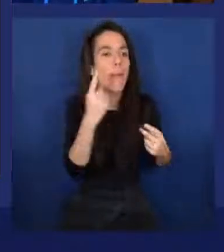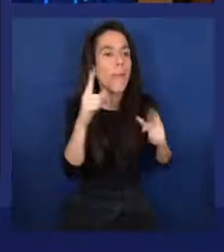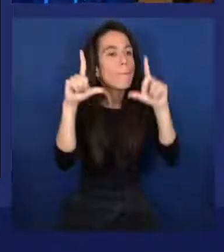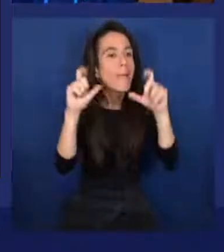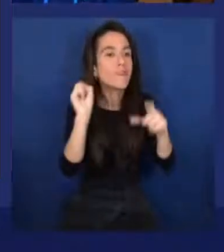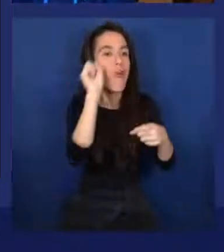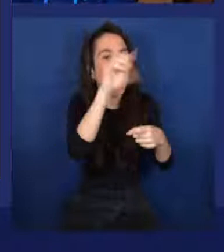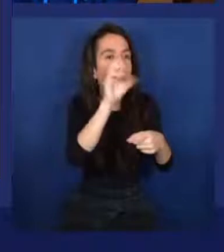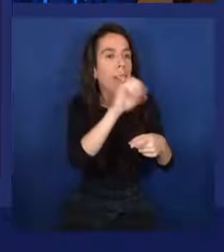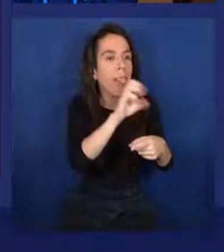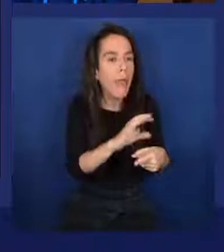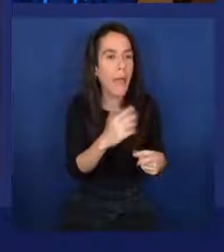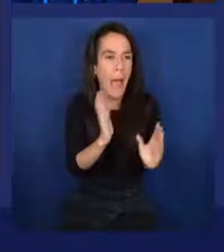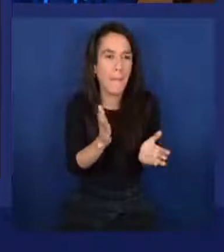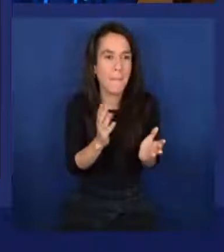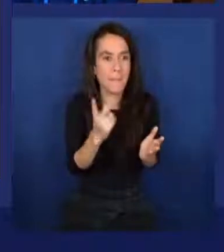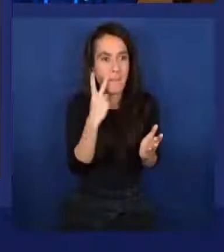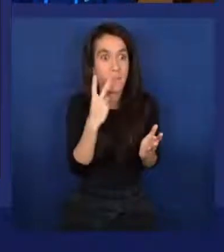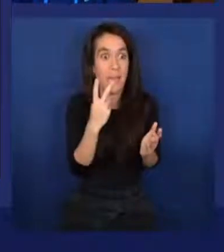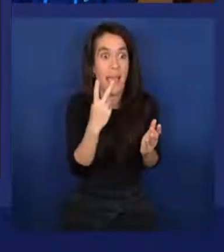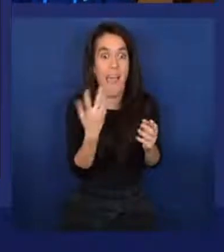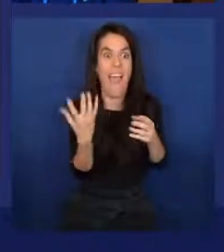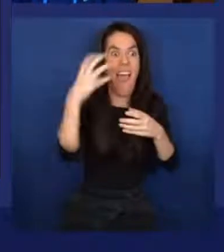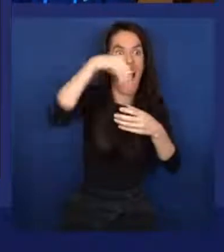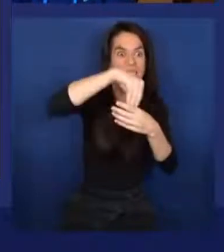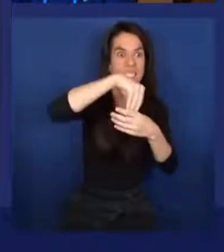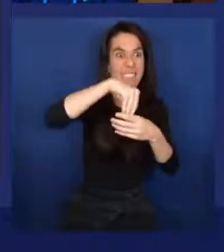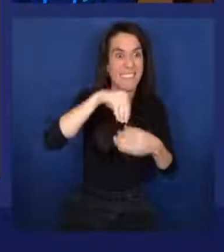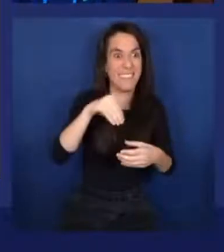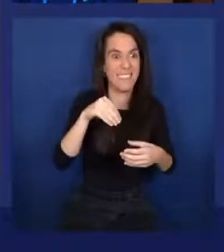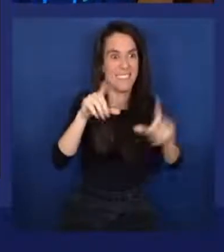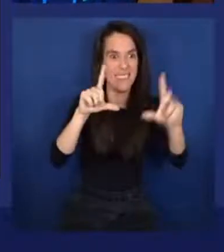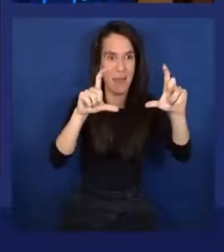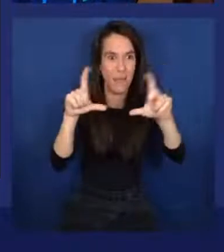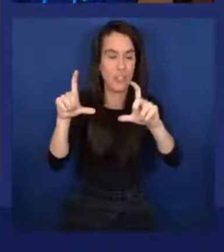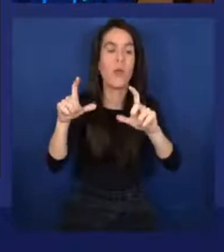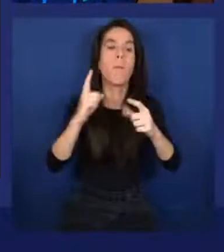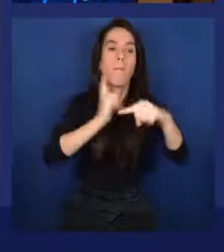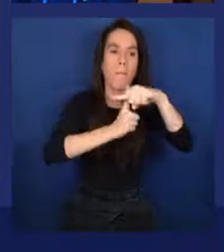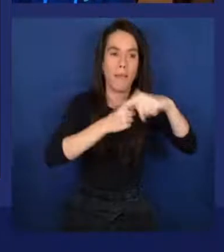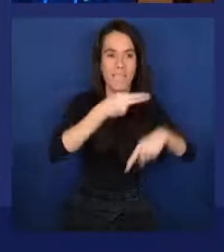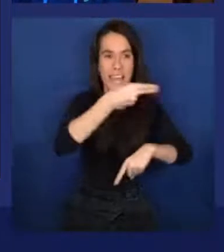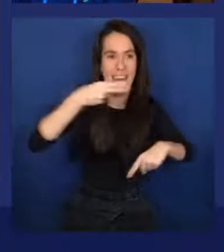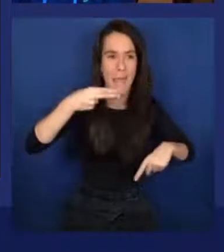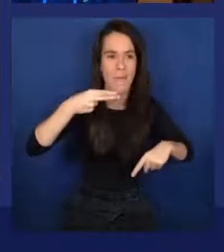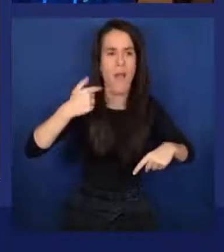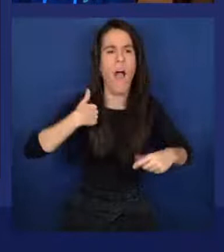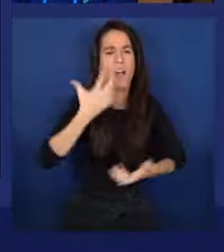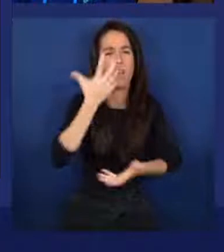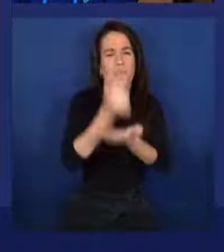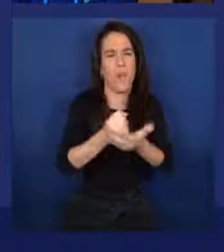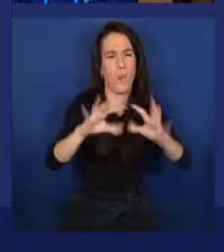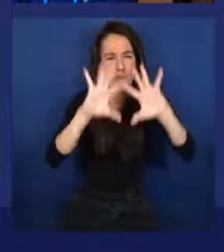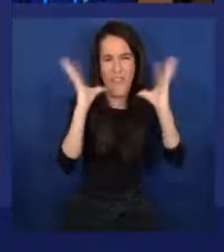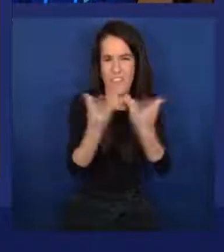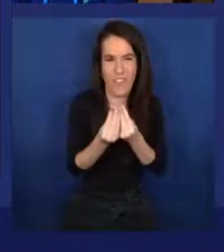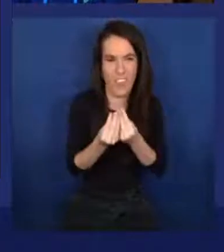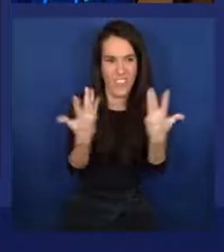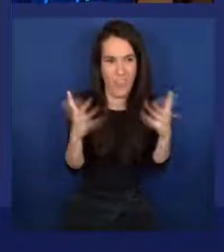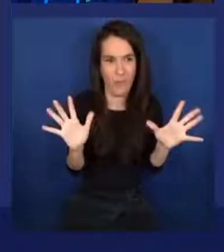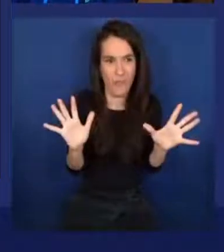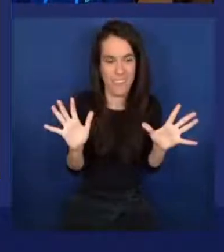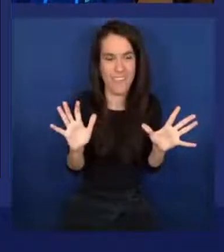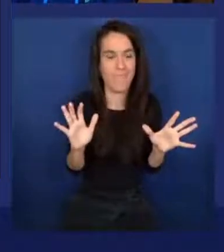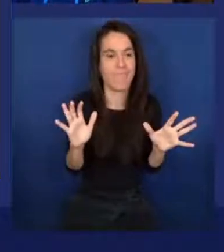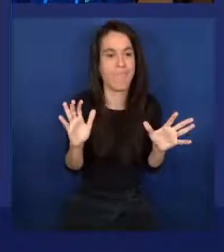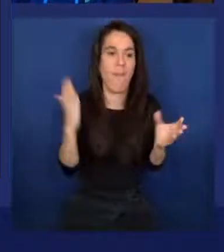something. And this is where you can add images, and you have to give it a name. Now, I downloaded everything already. I called it The Simpsons.